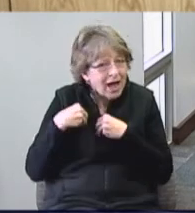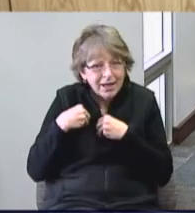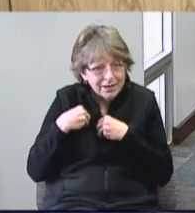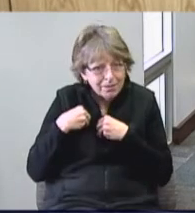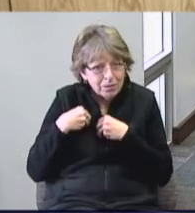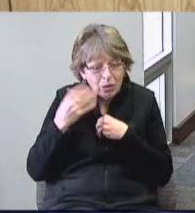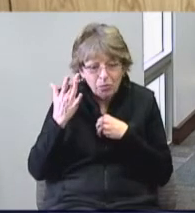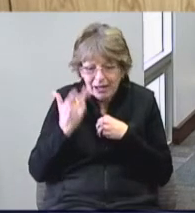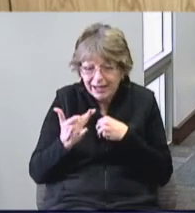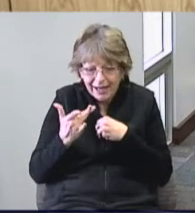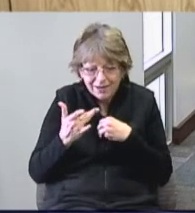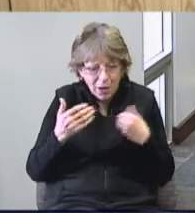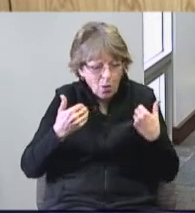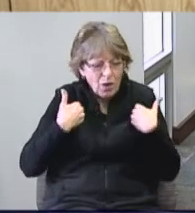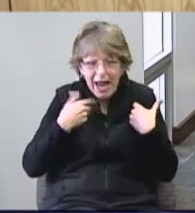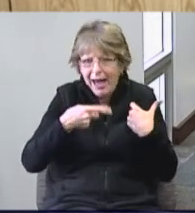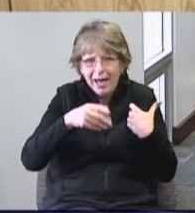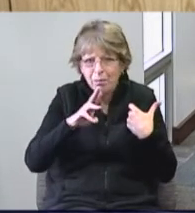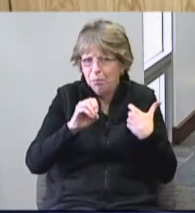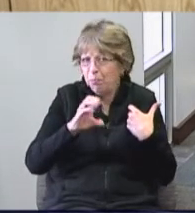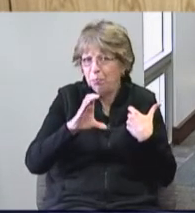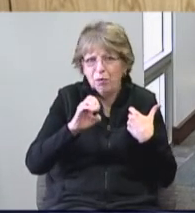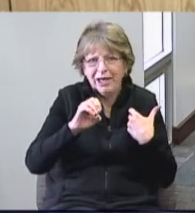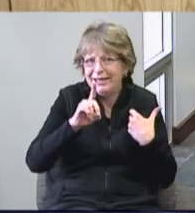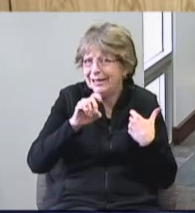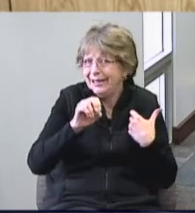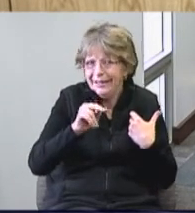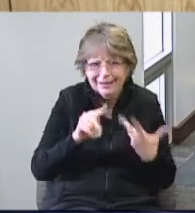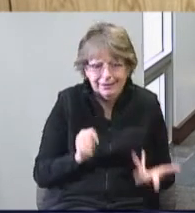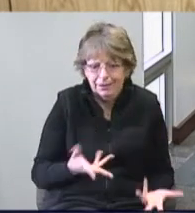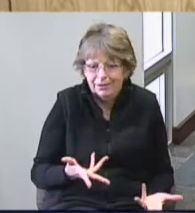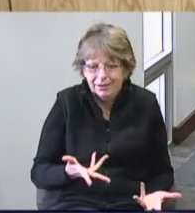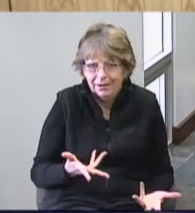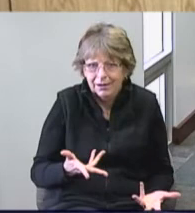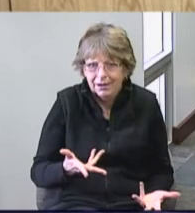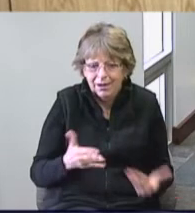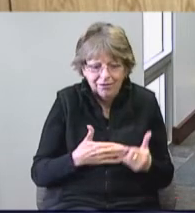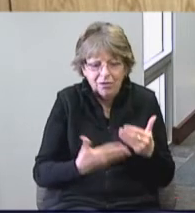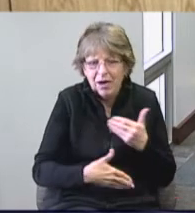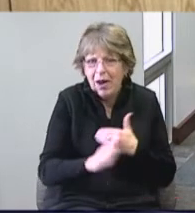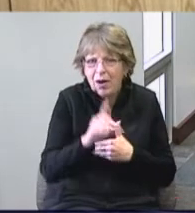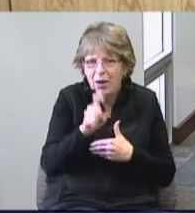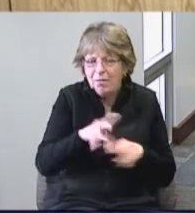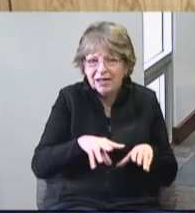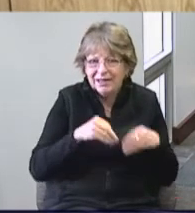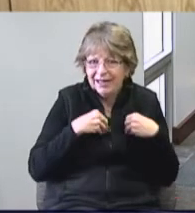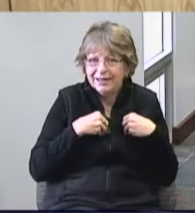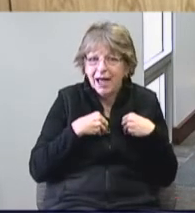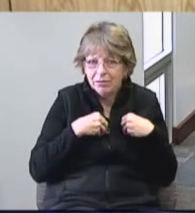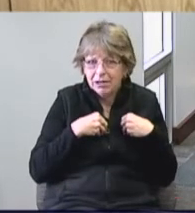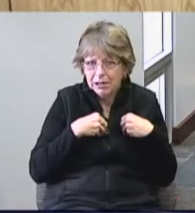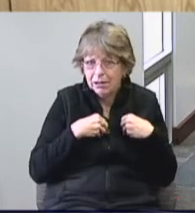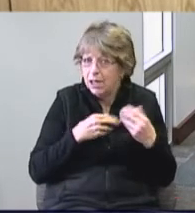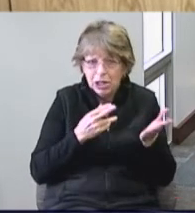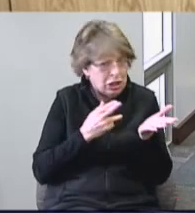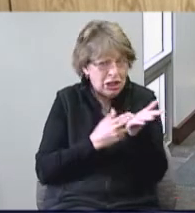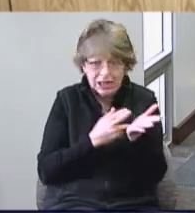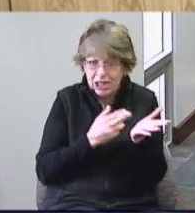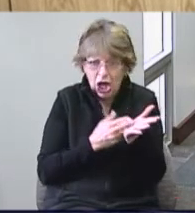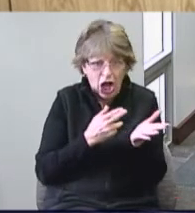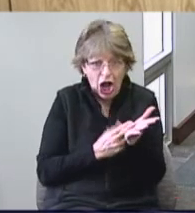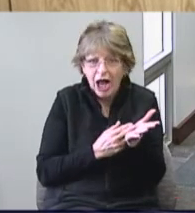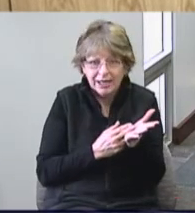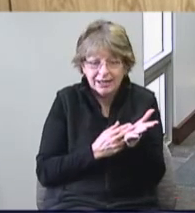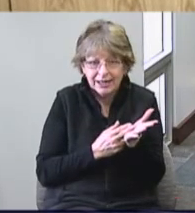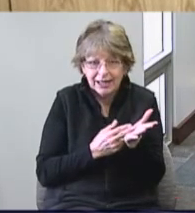point that from here on out we have to tolerate dishonesty in the department, and any officer who